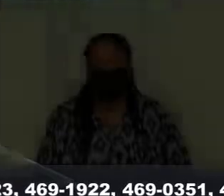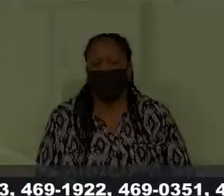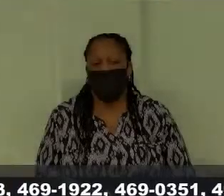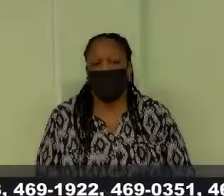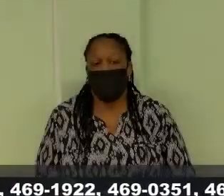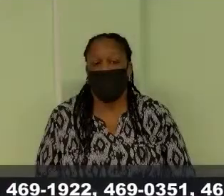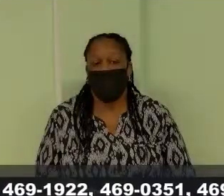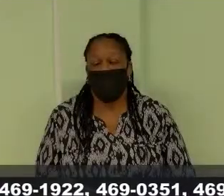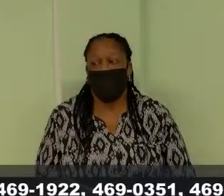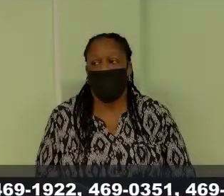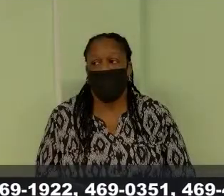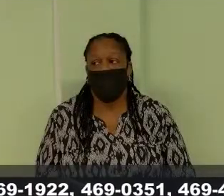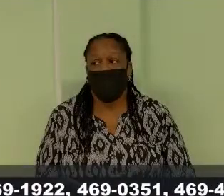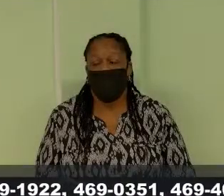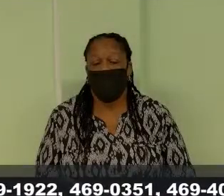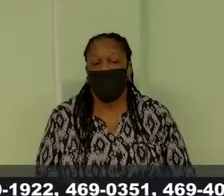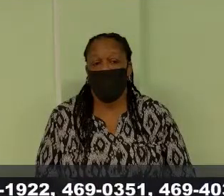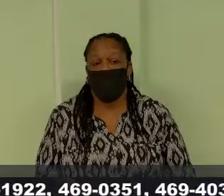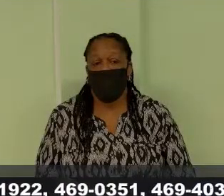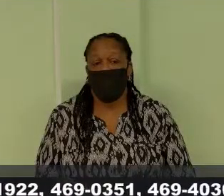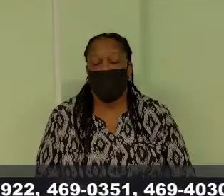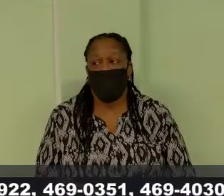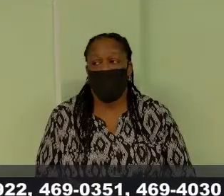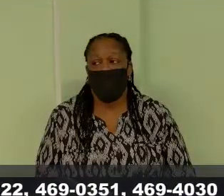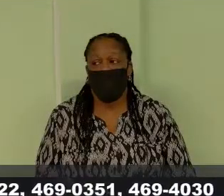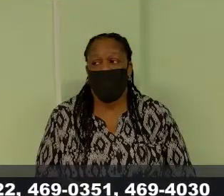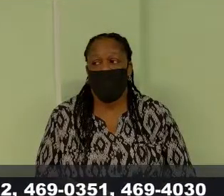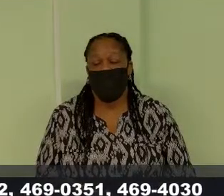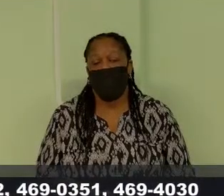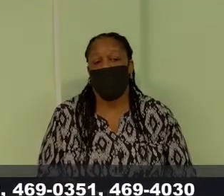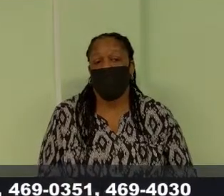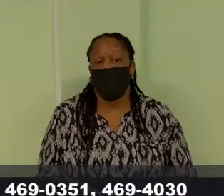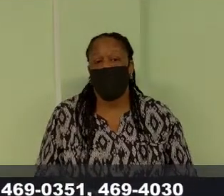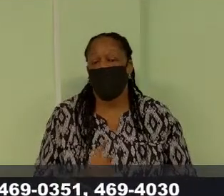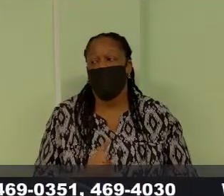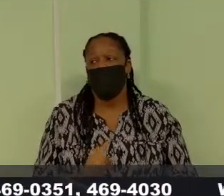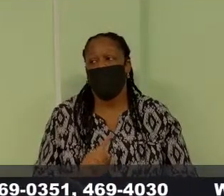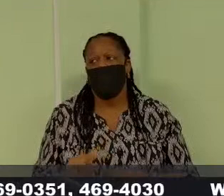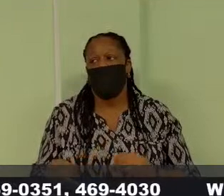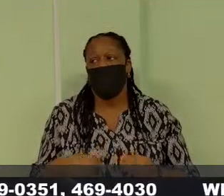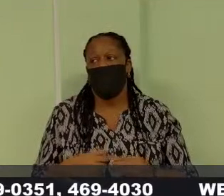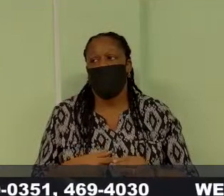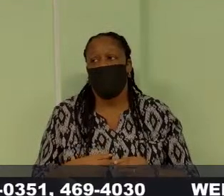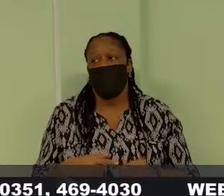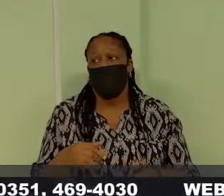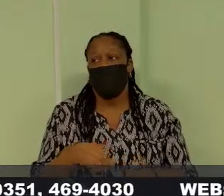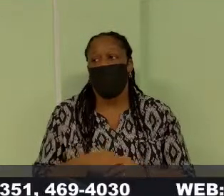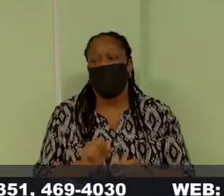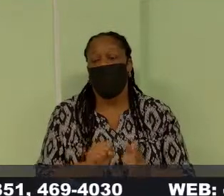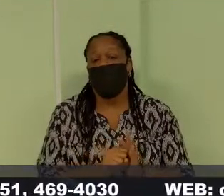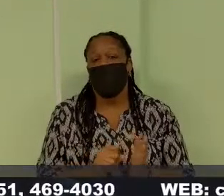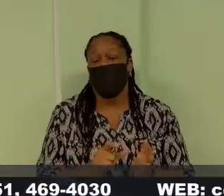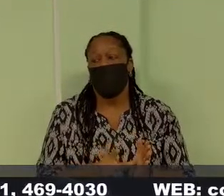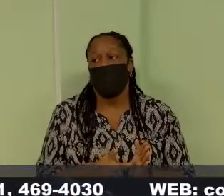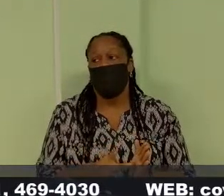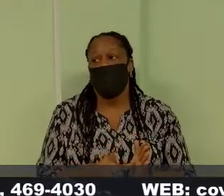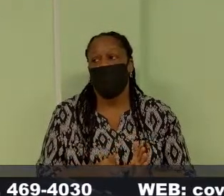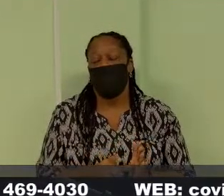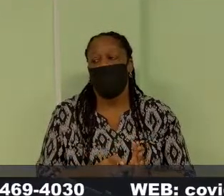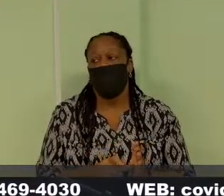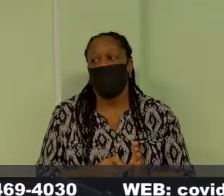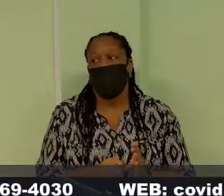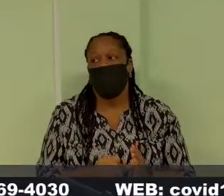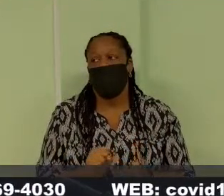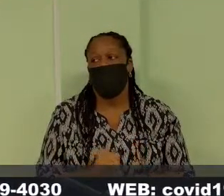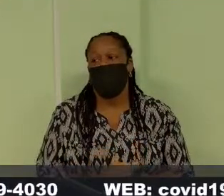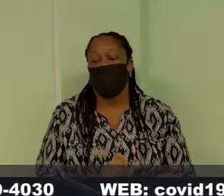and Wellness has commenced the contact tracing and testing, which will be done on all persons who may have been in contact